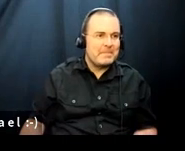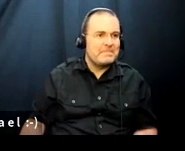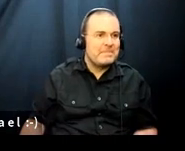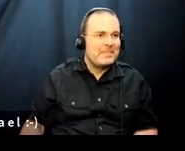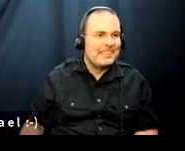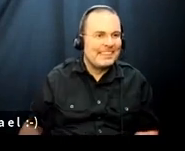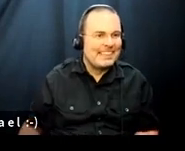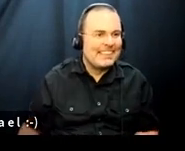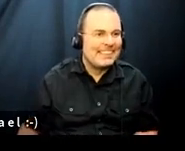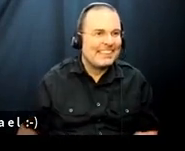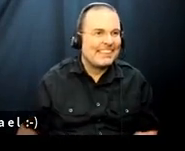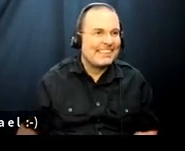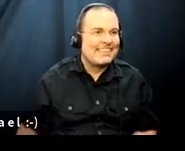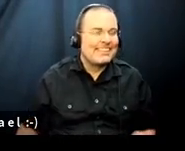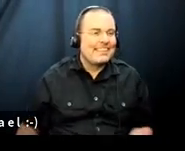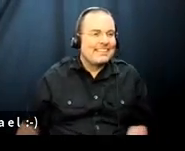Bye-bye.